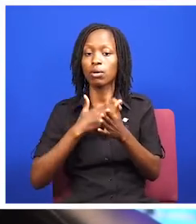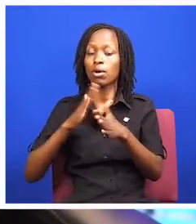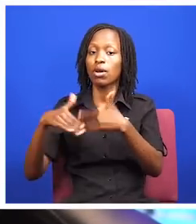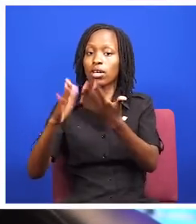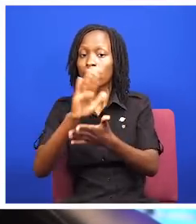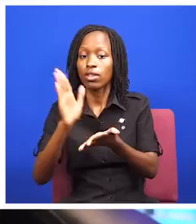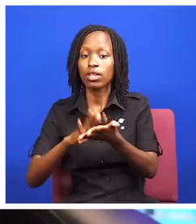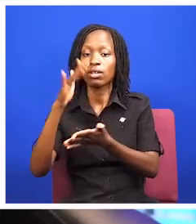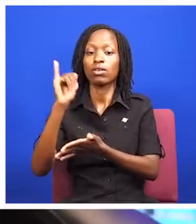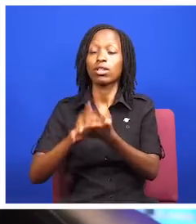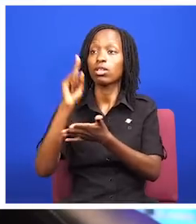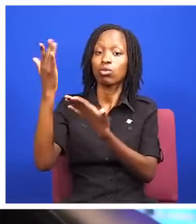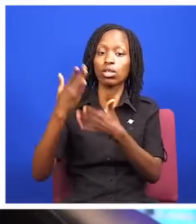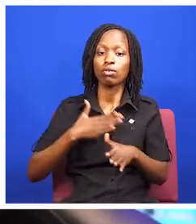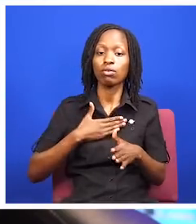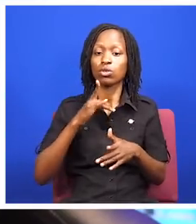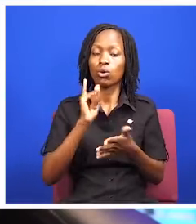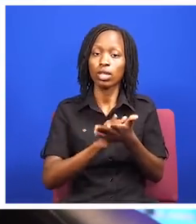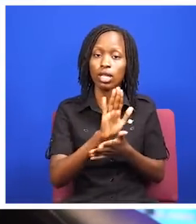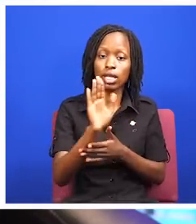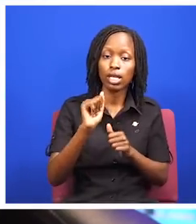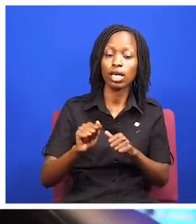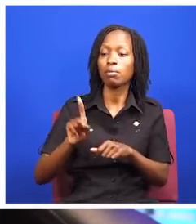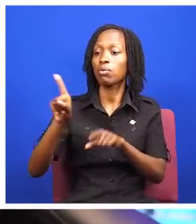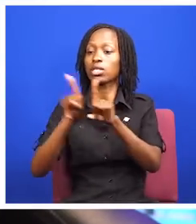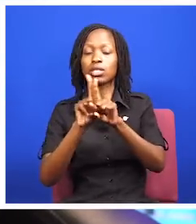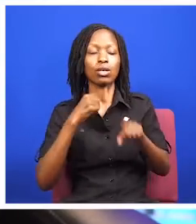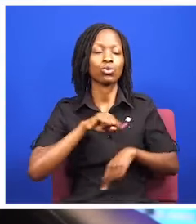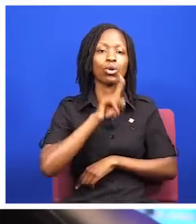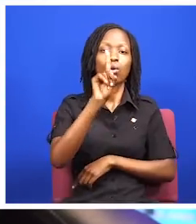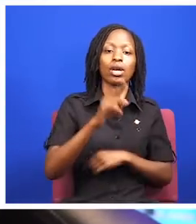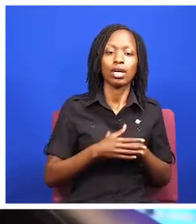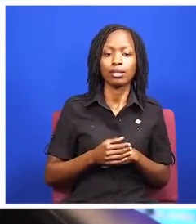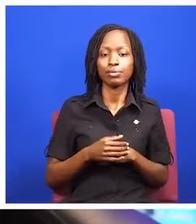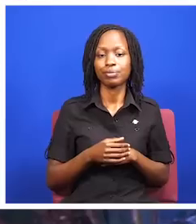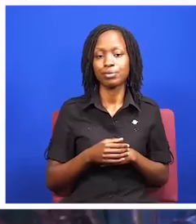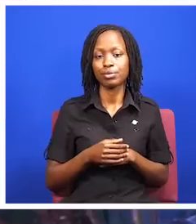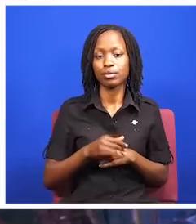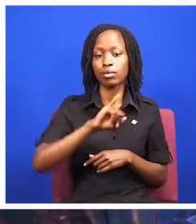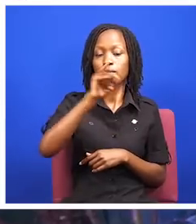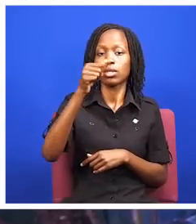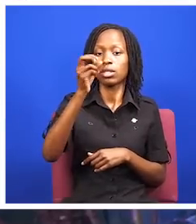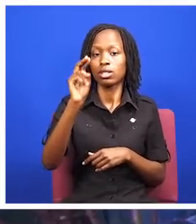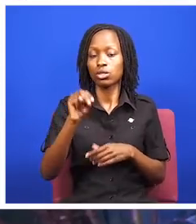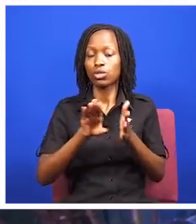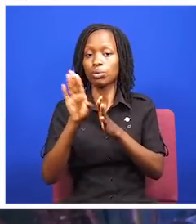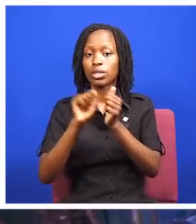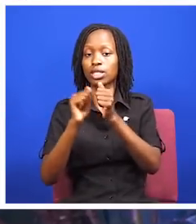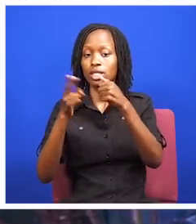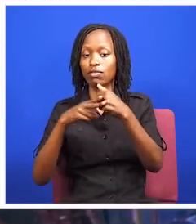have given them the glory that you gave me, so they may be one as we are one. Yes, in case you missed out on that, it's John